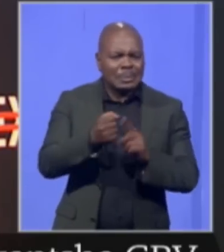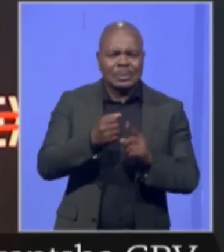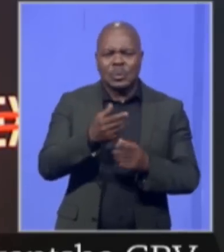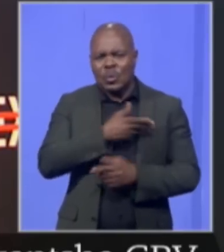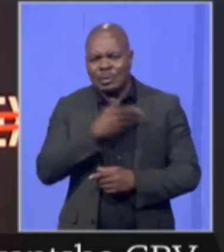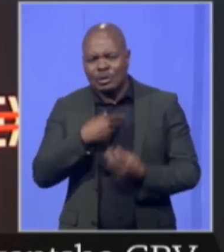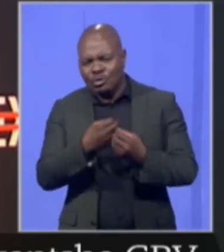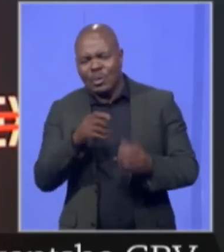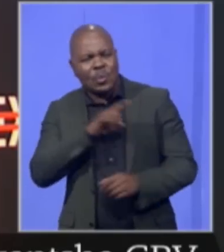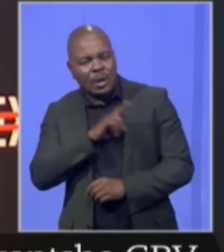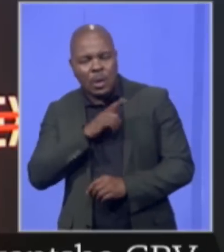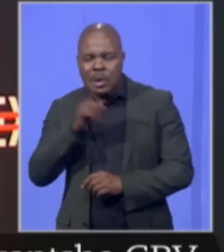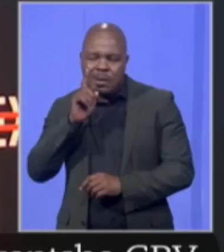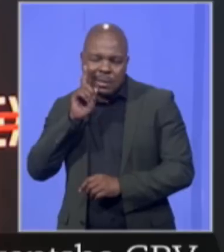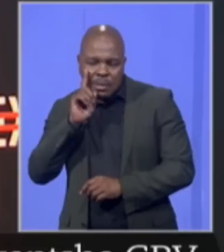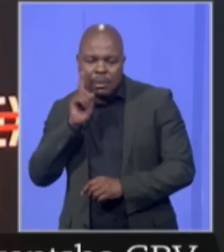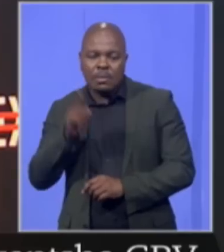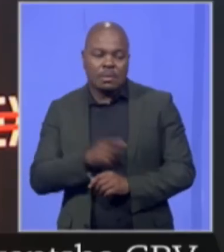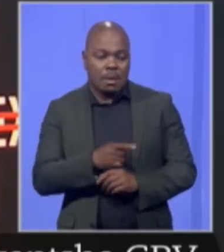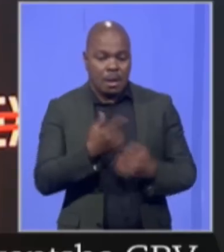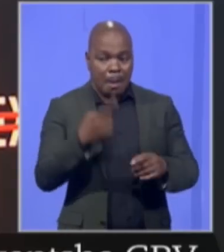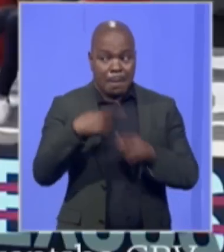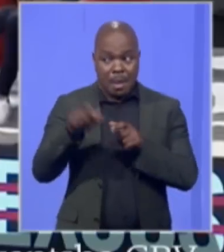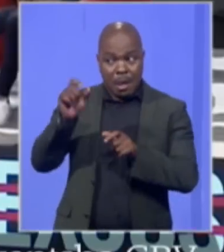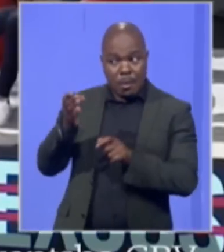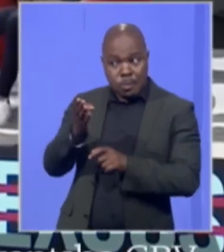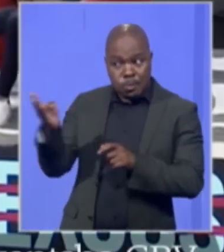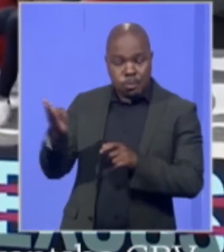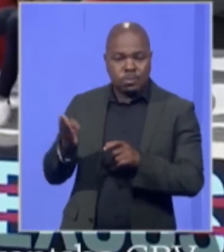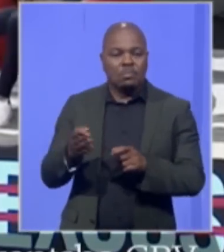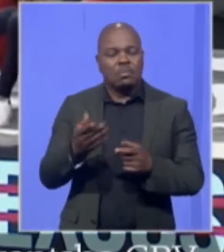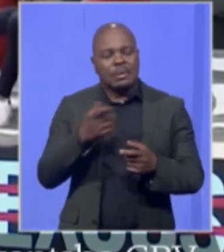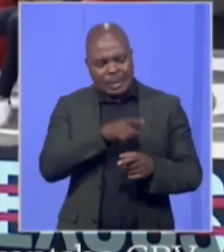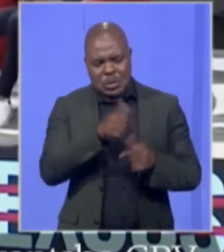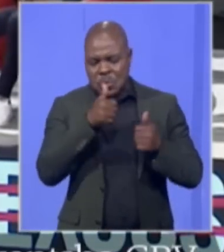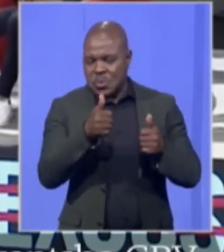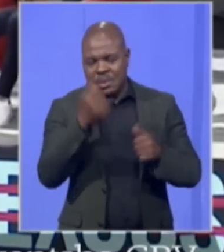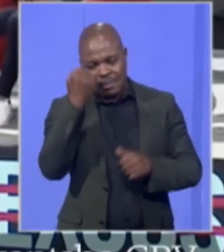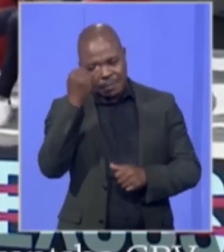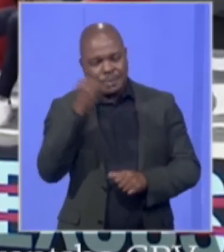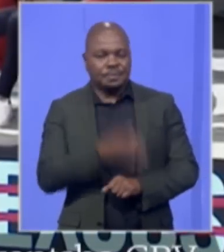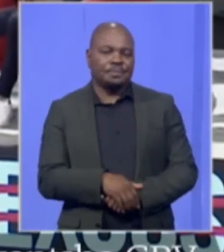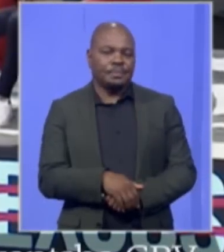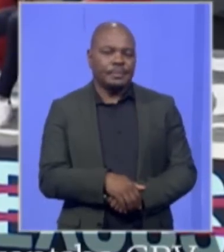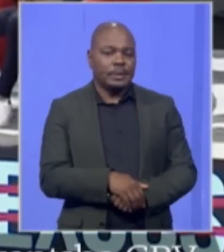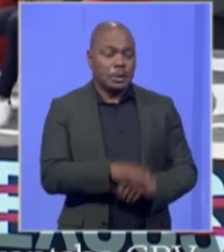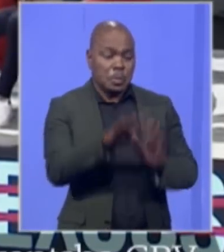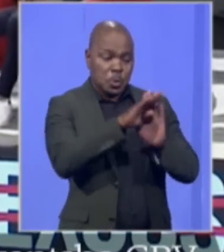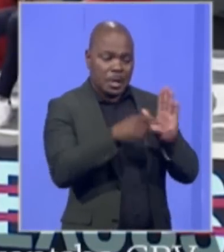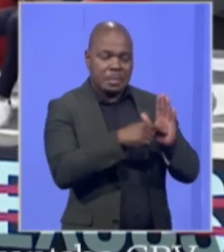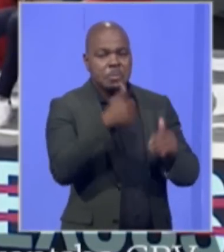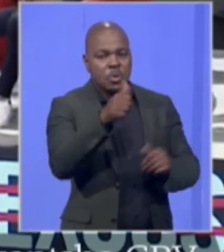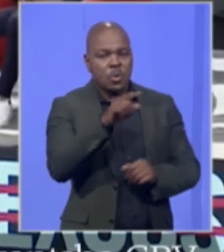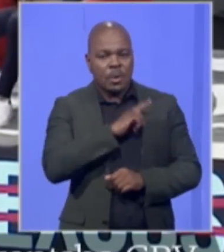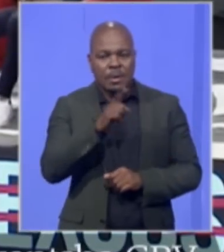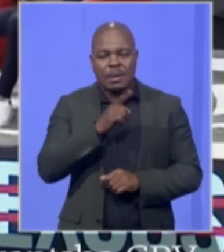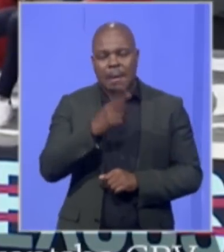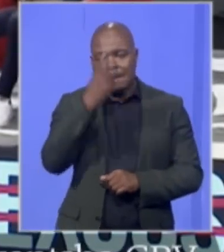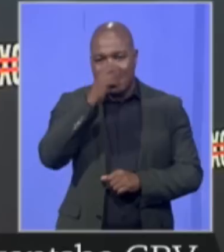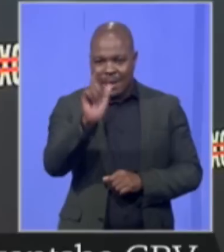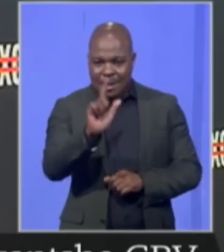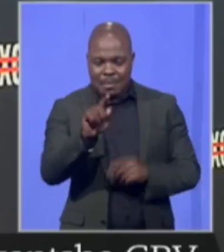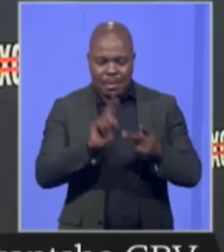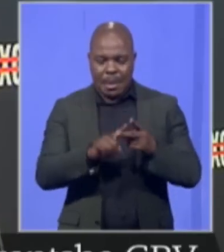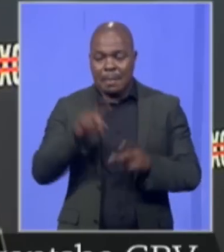I think it's a good initiative for current players and the youngsters coming up. It's a great initiative, firstly, by calling Black Label and